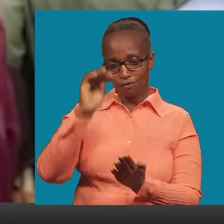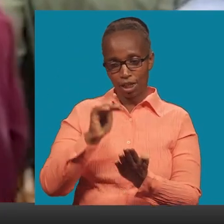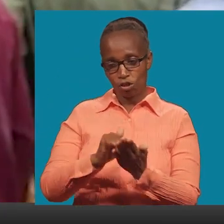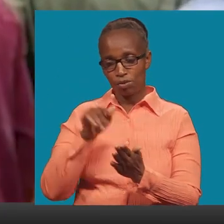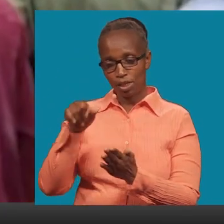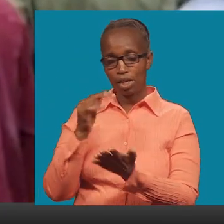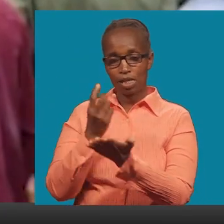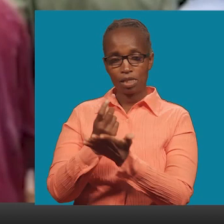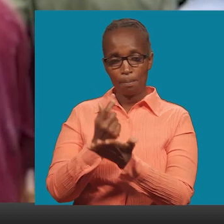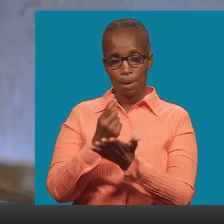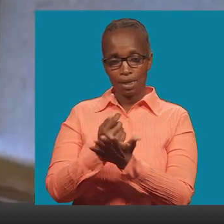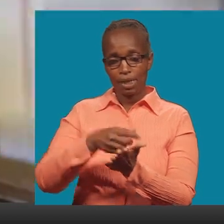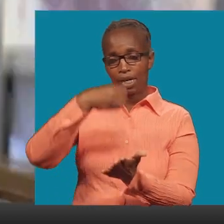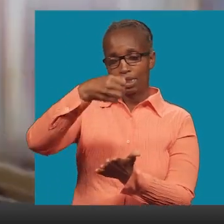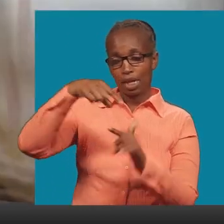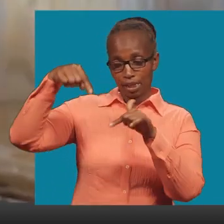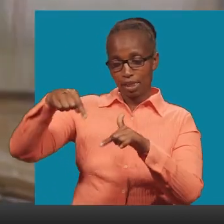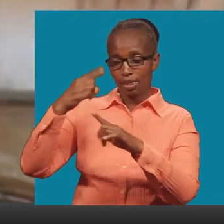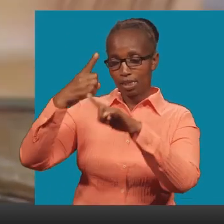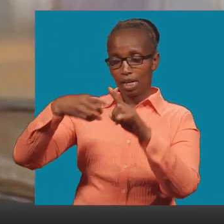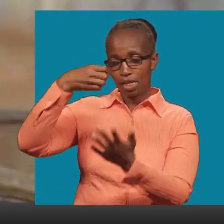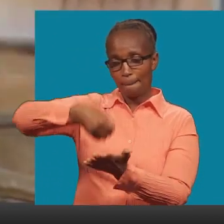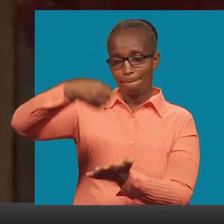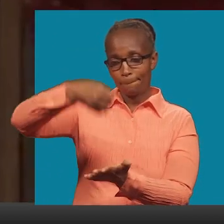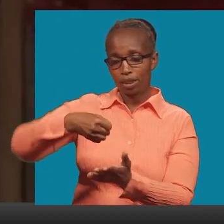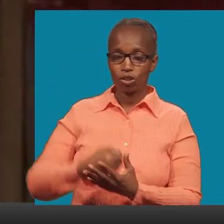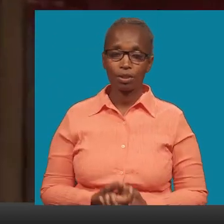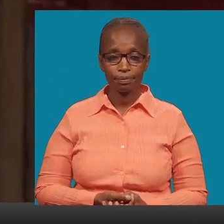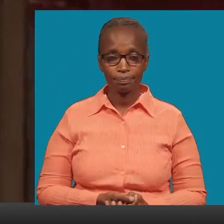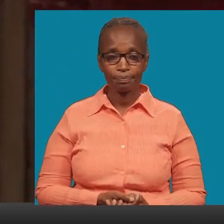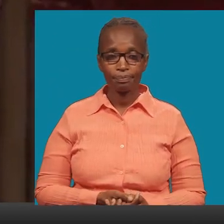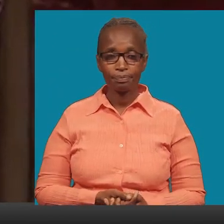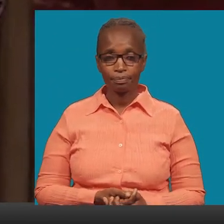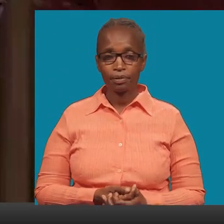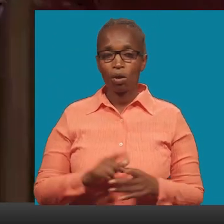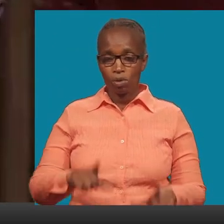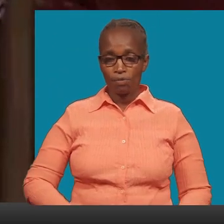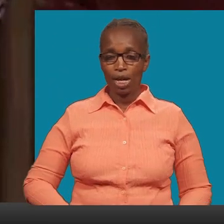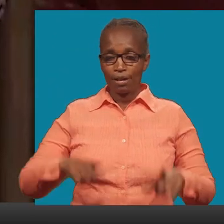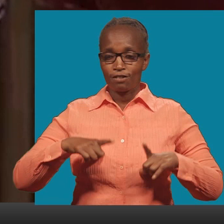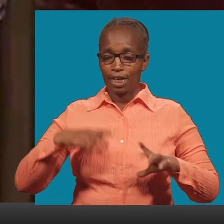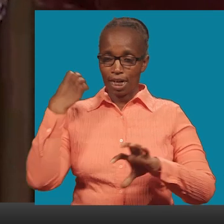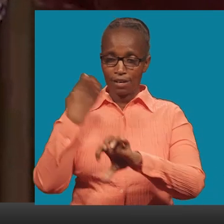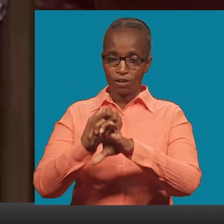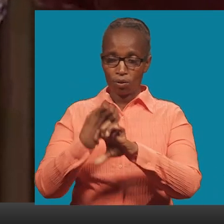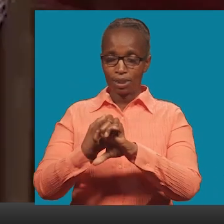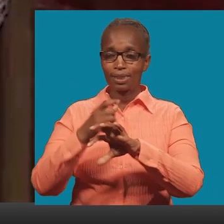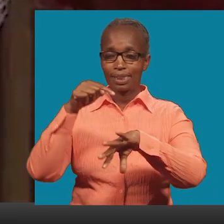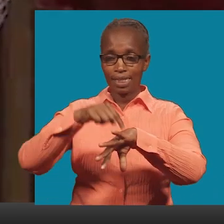JAMII kwenye bajeti ya mwaka huu wa kifedha. In difficult times, but I want to confirm